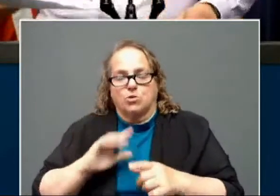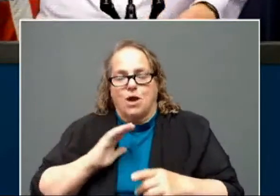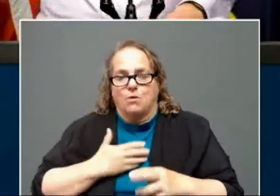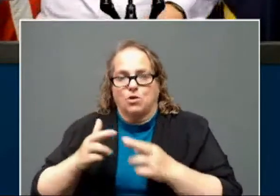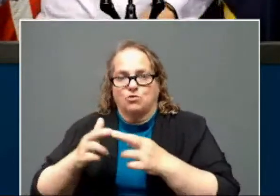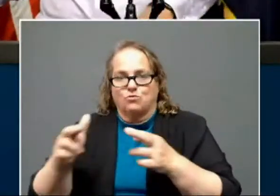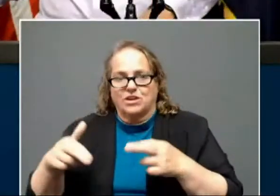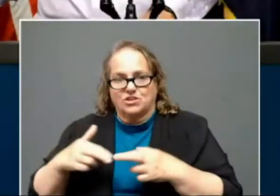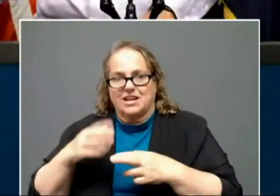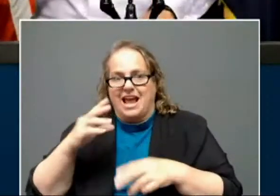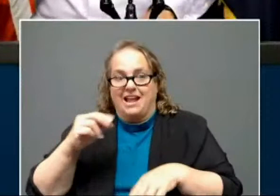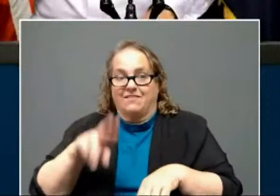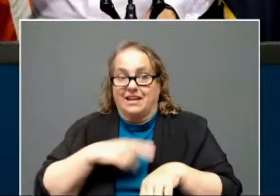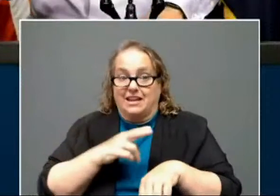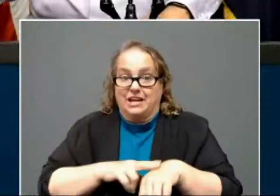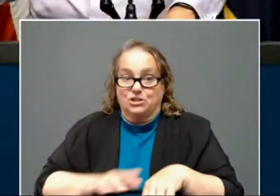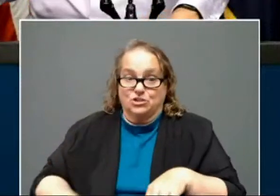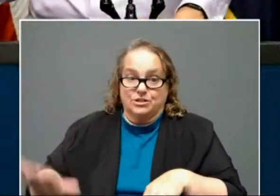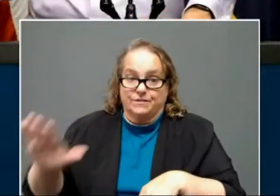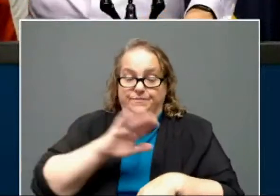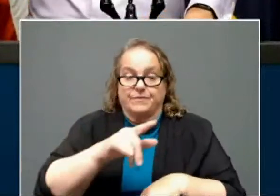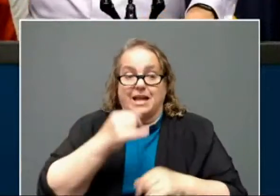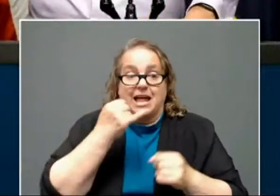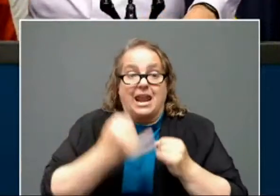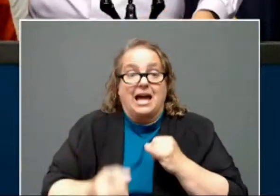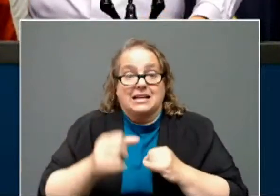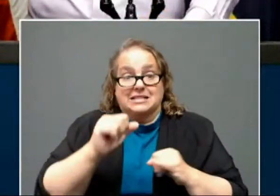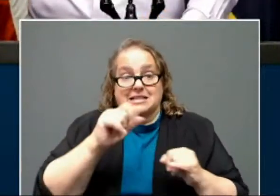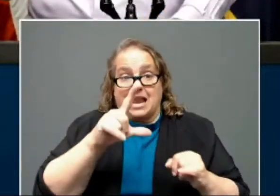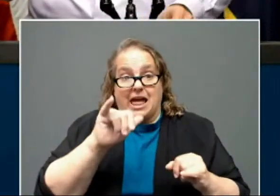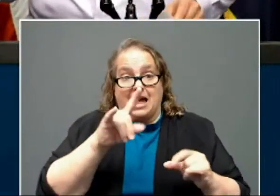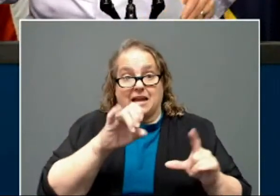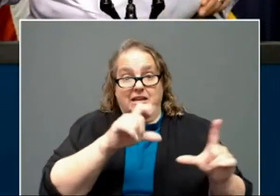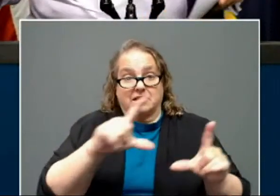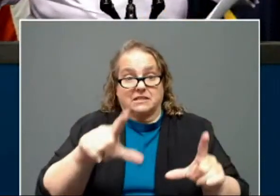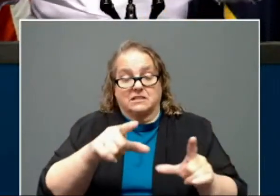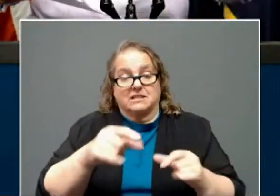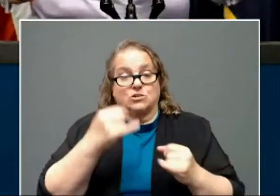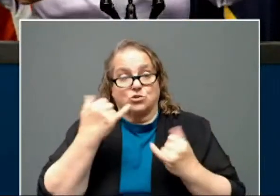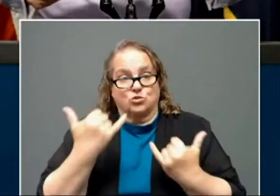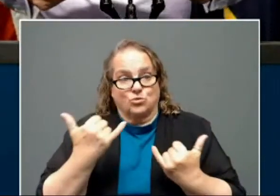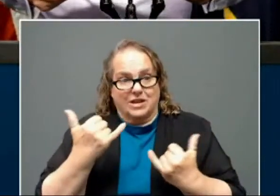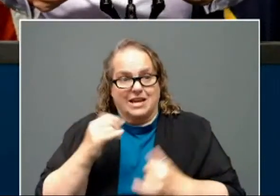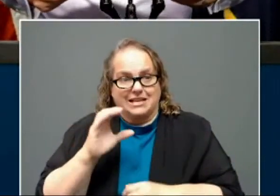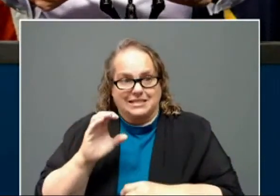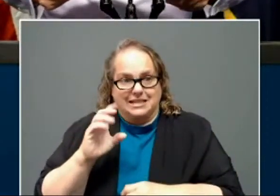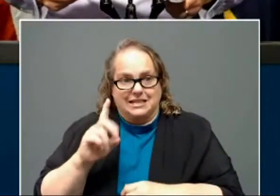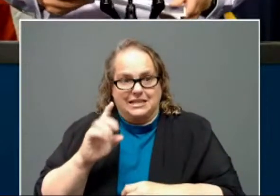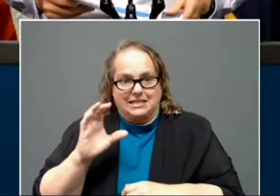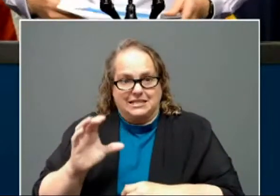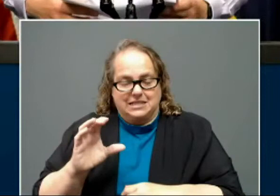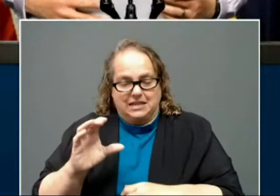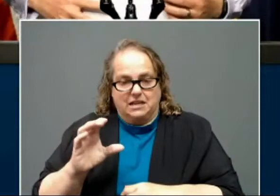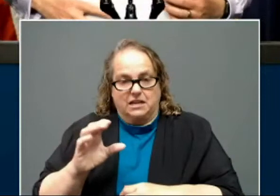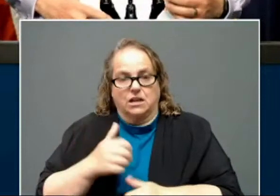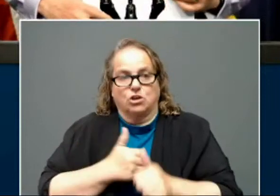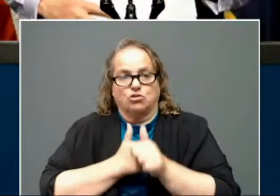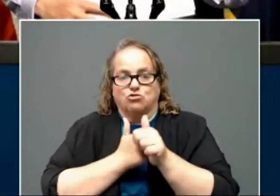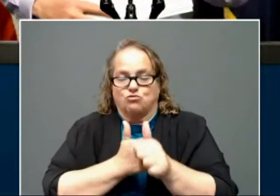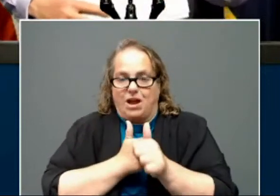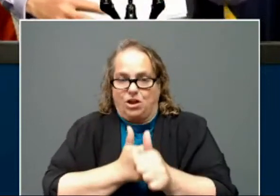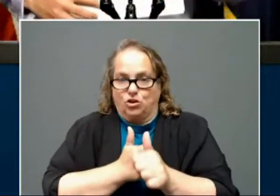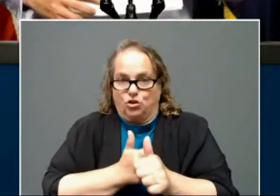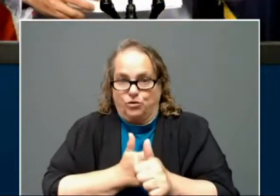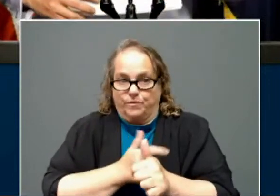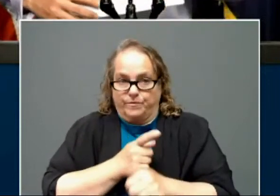slide, please. So here is from today a screenshot from the CDC COVID tracker. And on this, you can